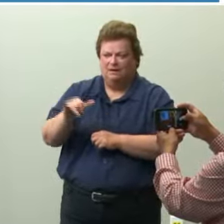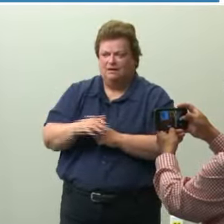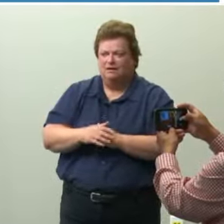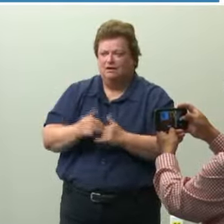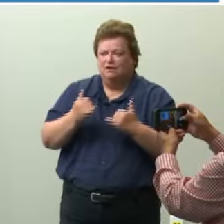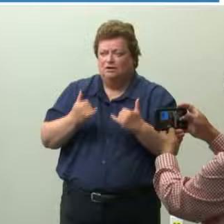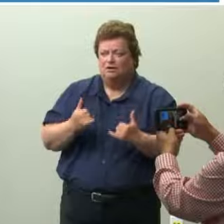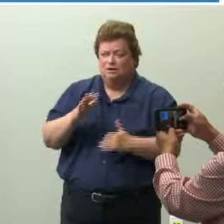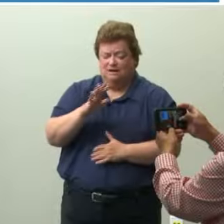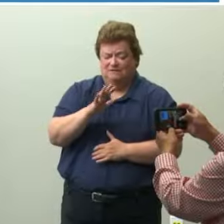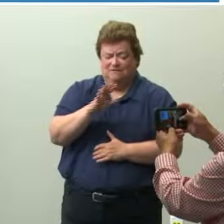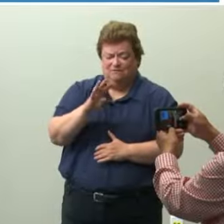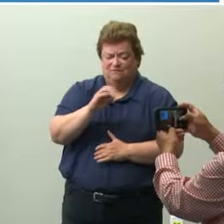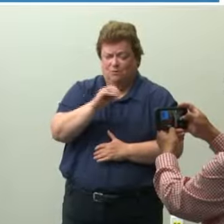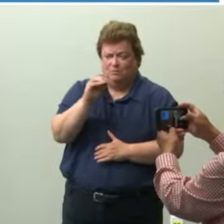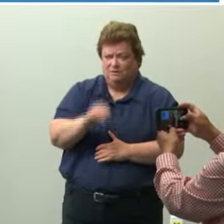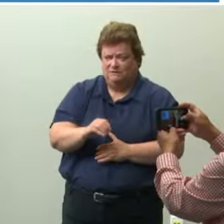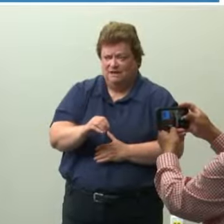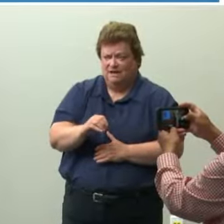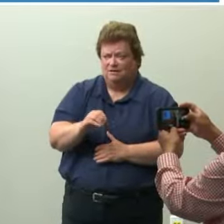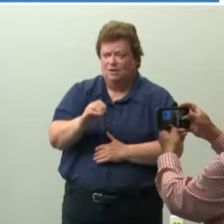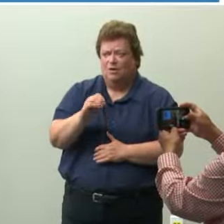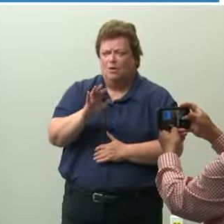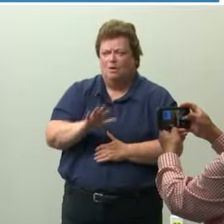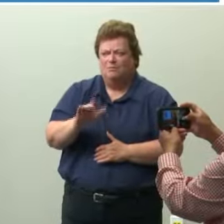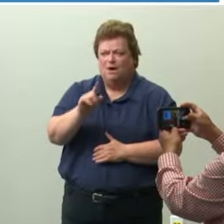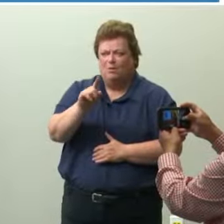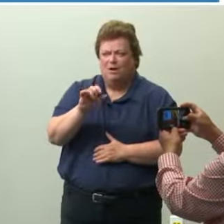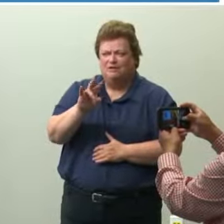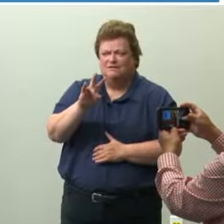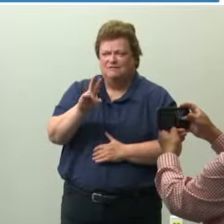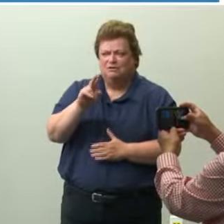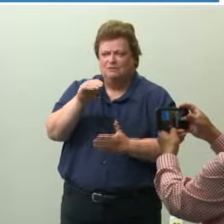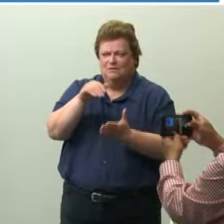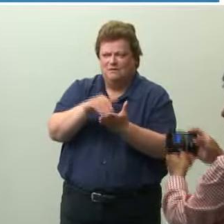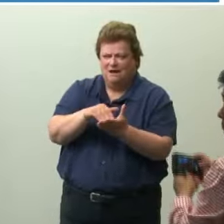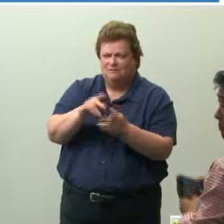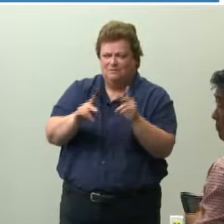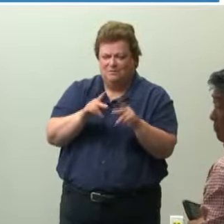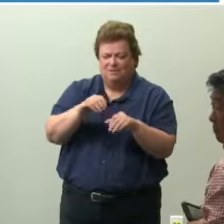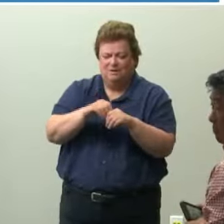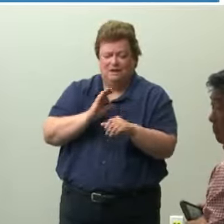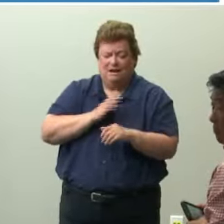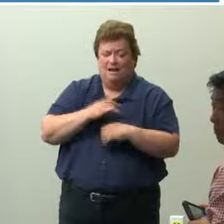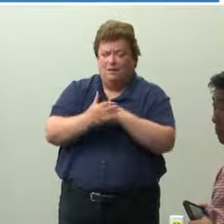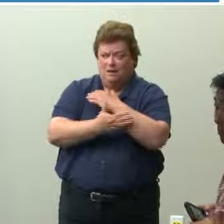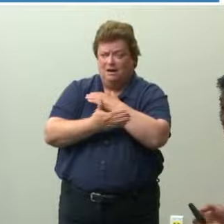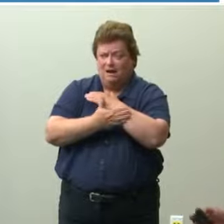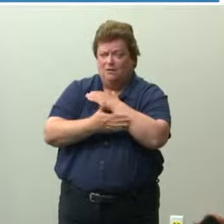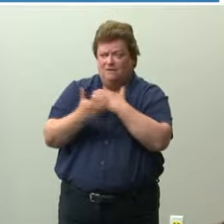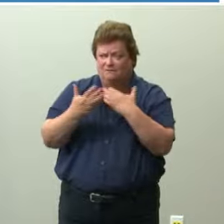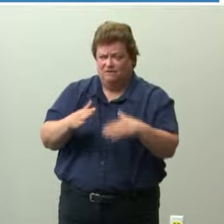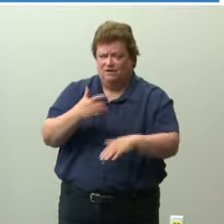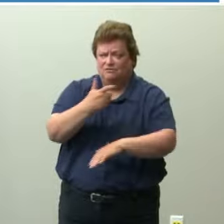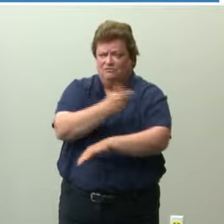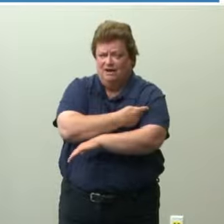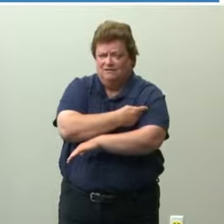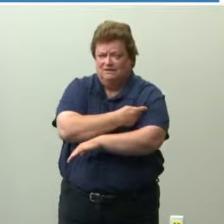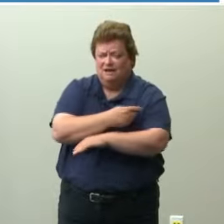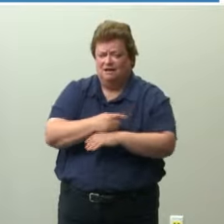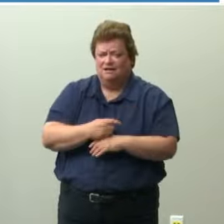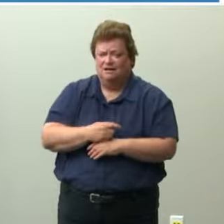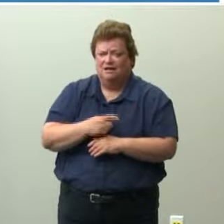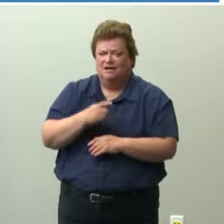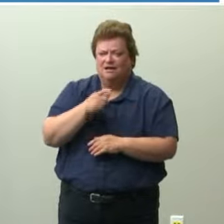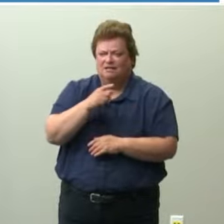Currently, 54%, or around 172,000 people in our county, are fully vaccinated. They are